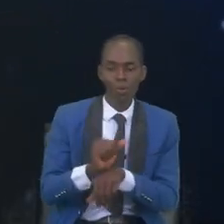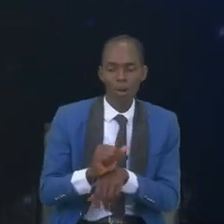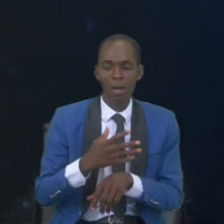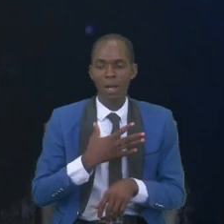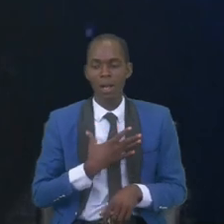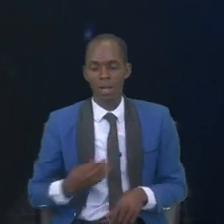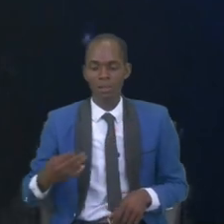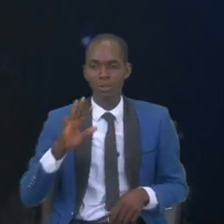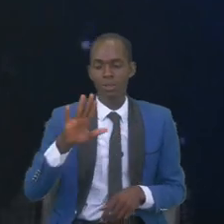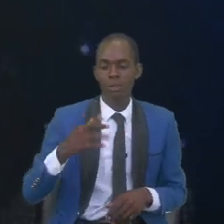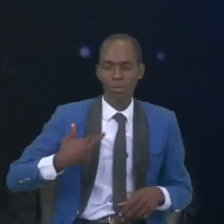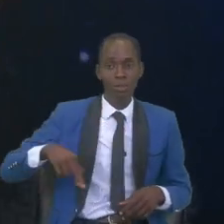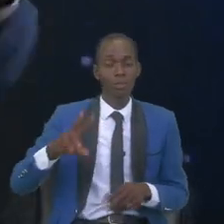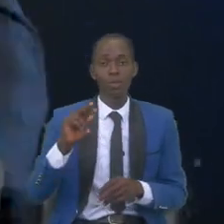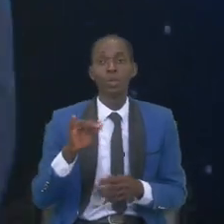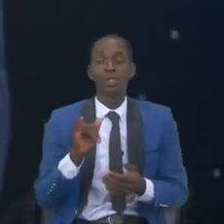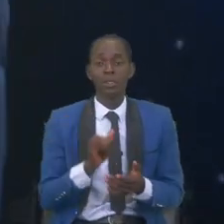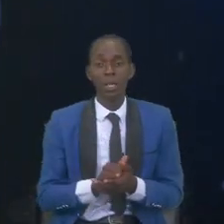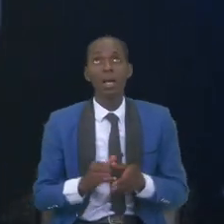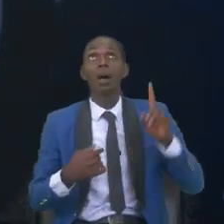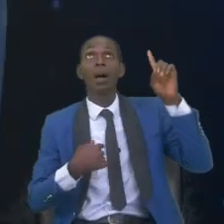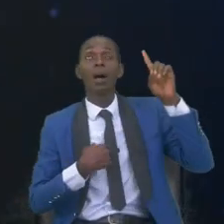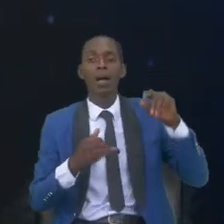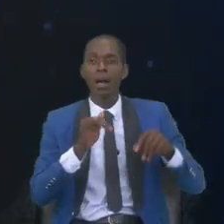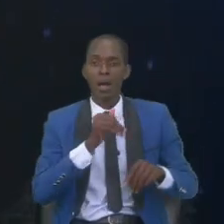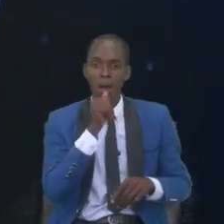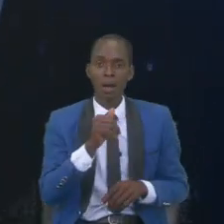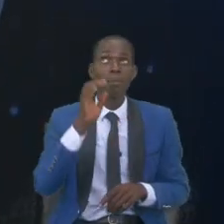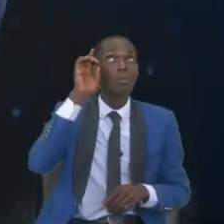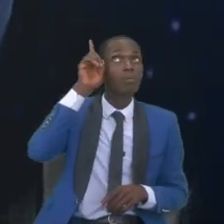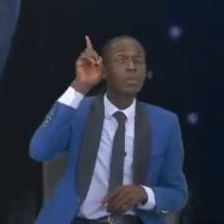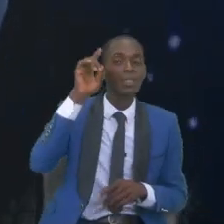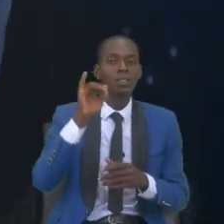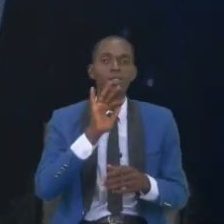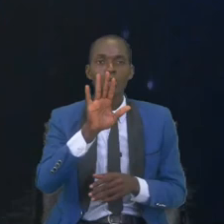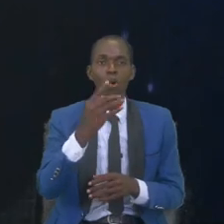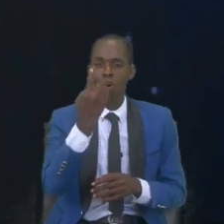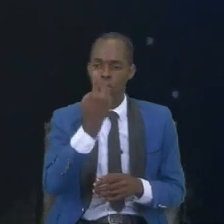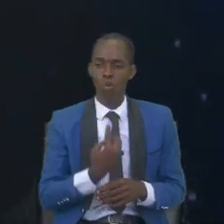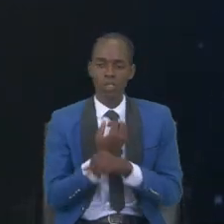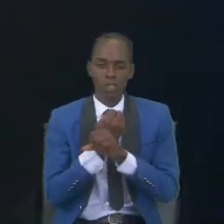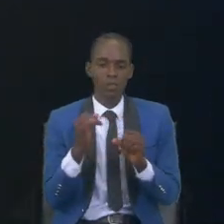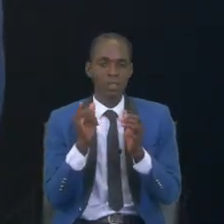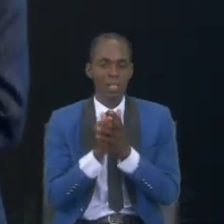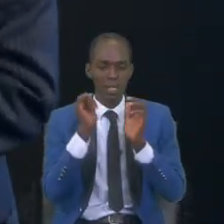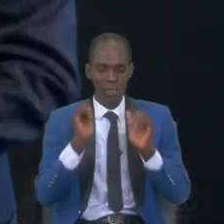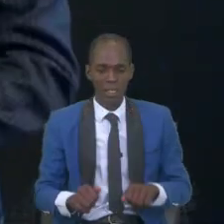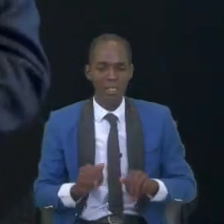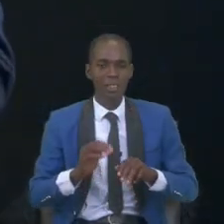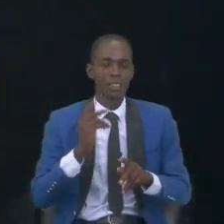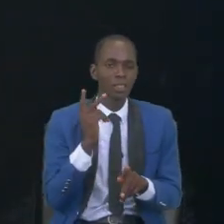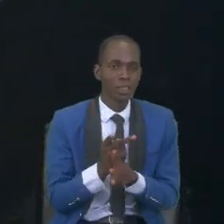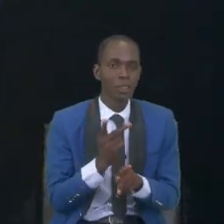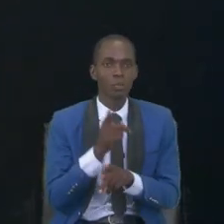I am he, the Savior and the only Savior and the only one that can give you and grant you the grace